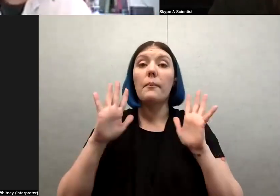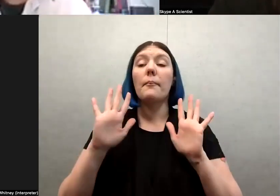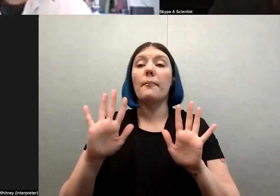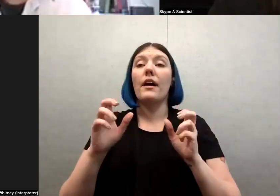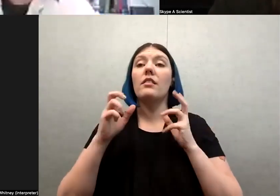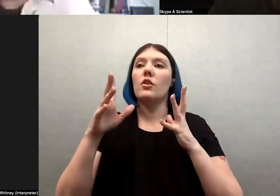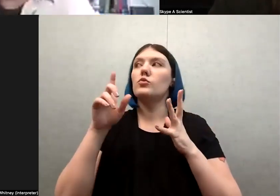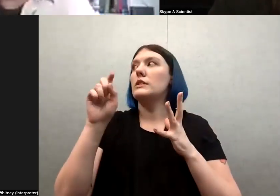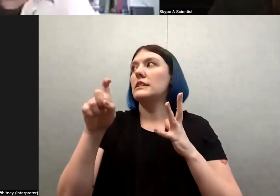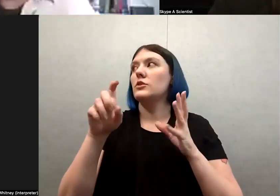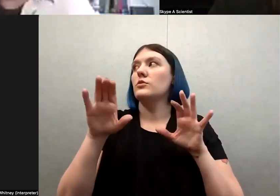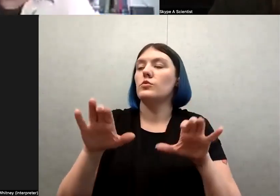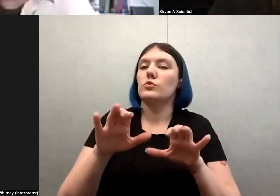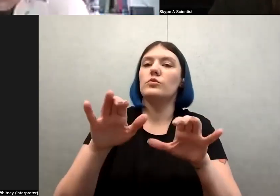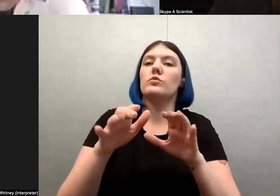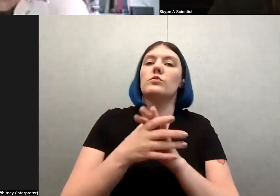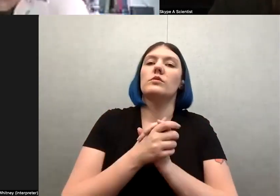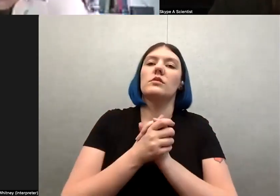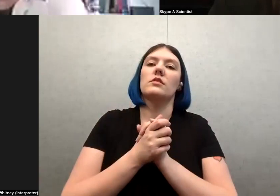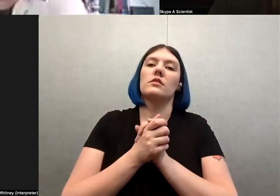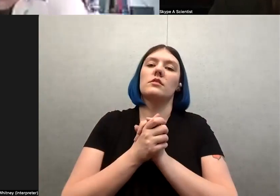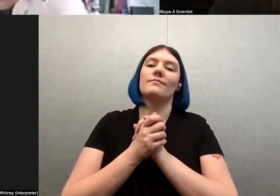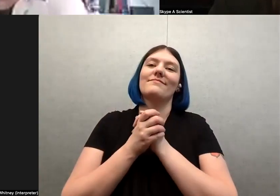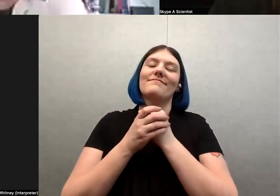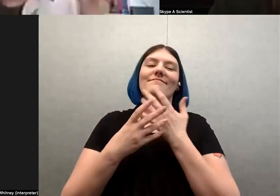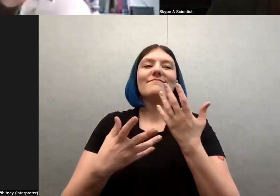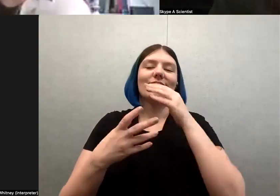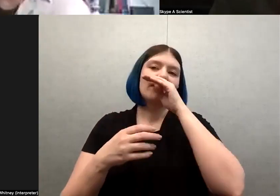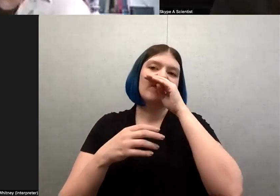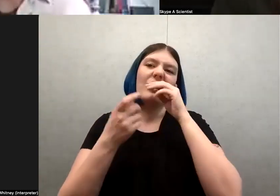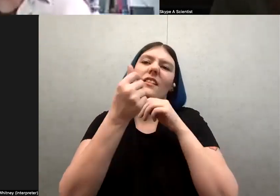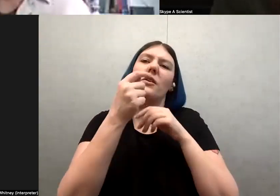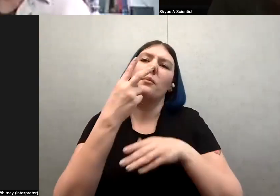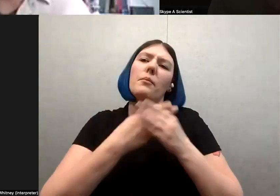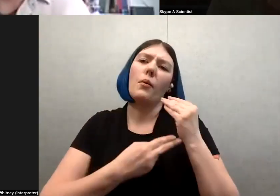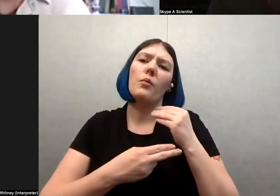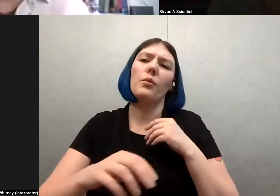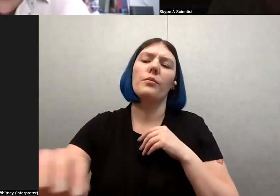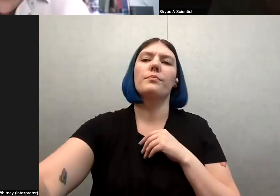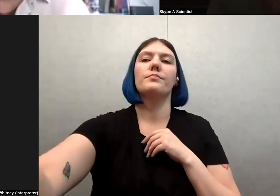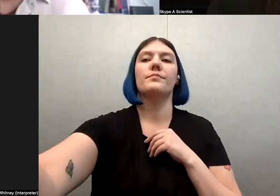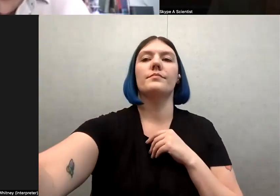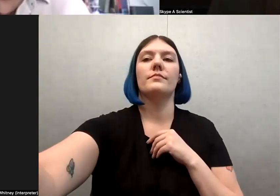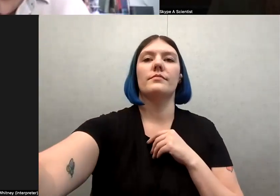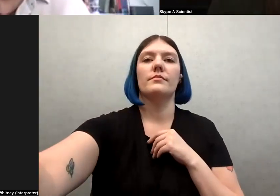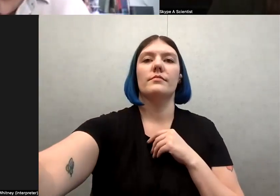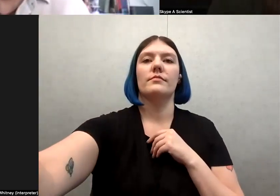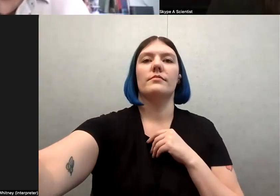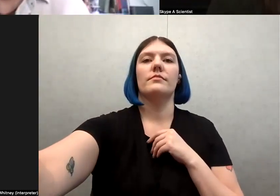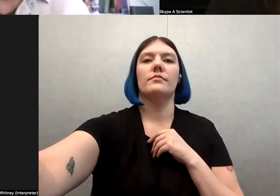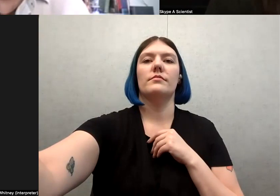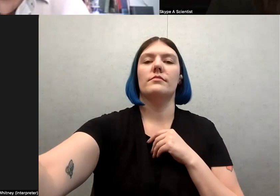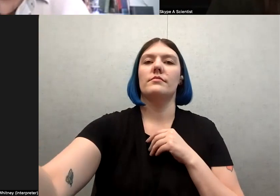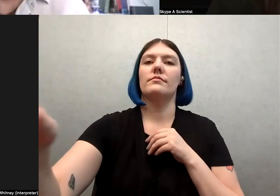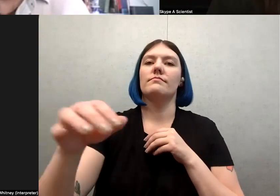done. And so it's a little bit of both. Sounds good. All right, the next question, what is the